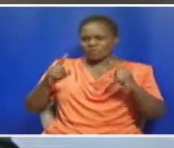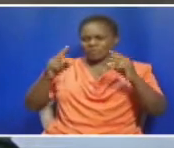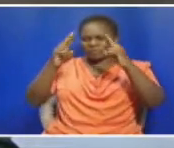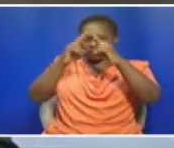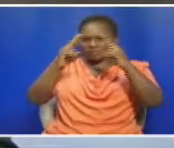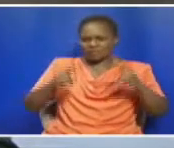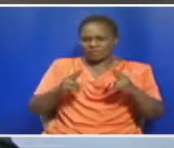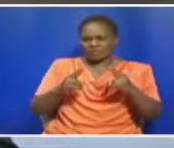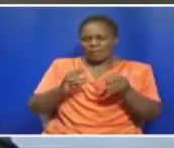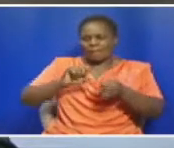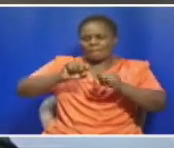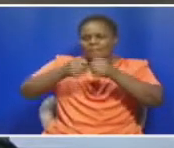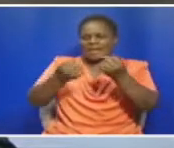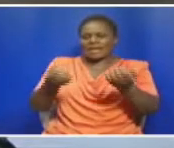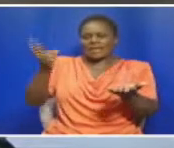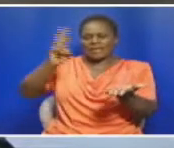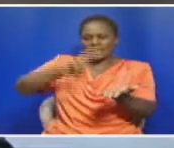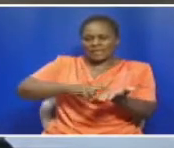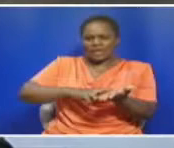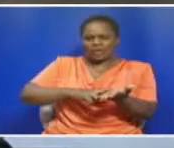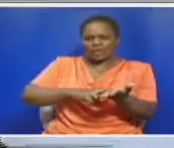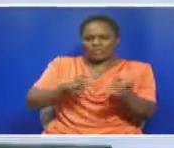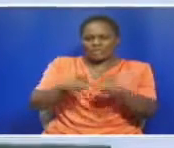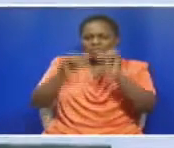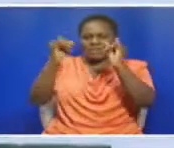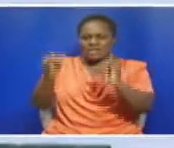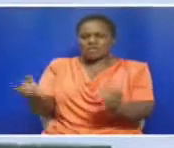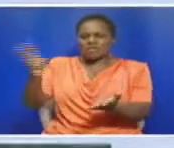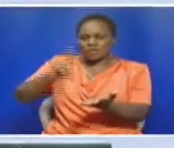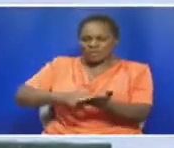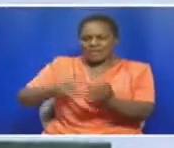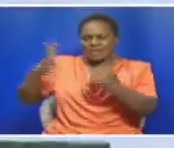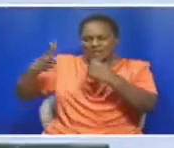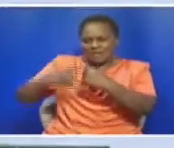Tour alipovunja rekodi ya kitaifa na kuweka rekodi mpya ya sekunde